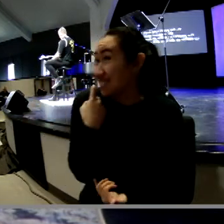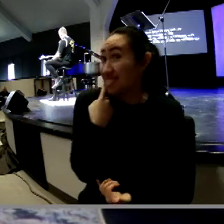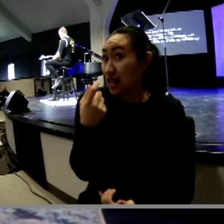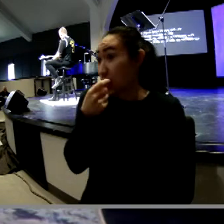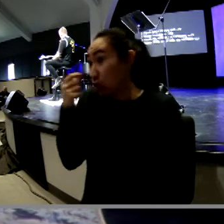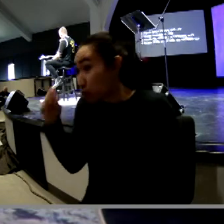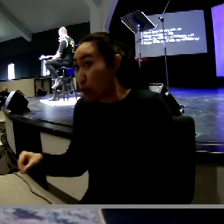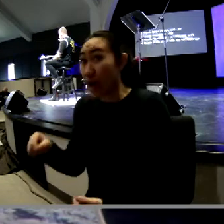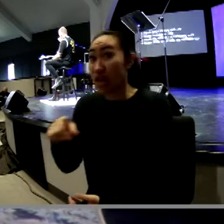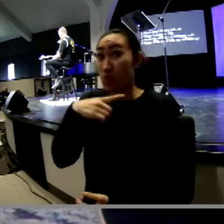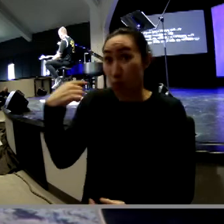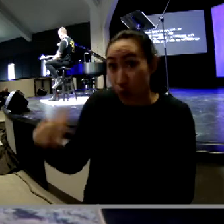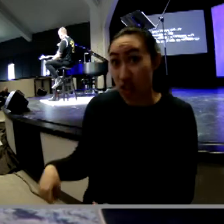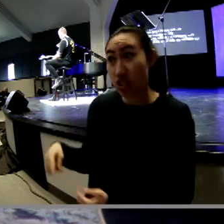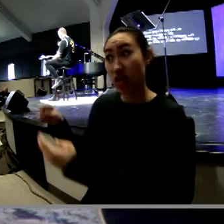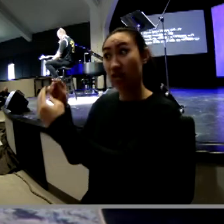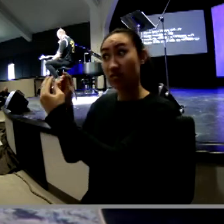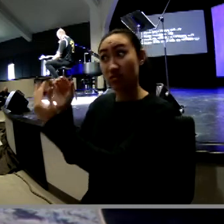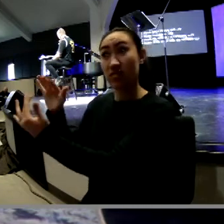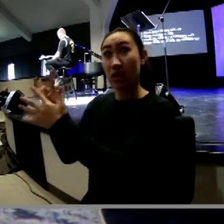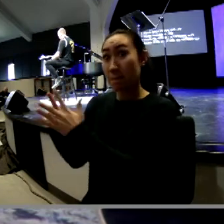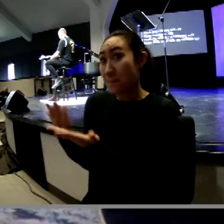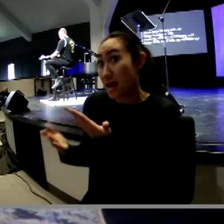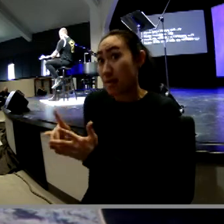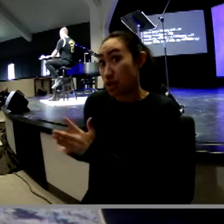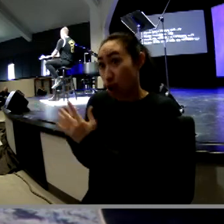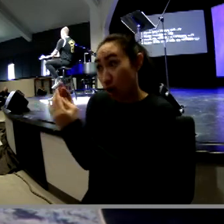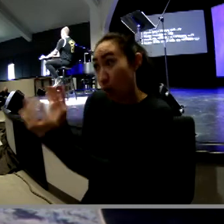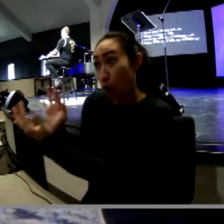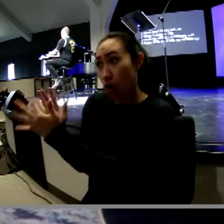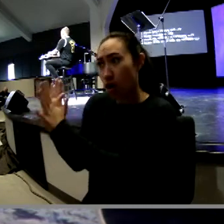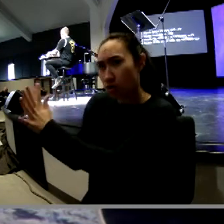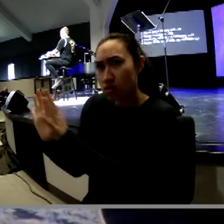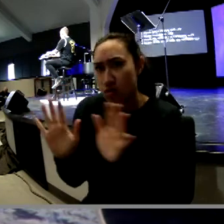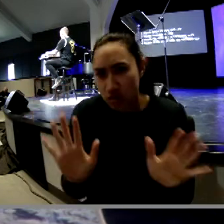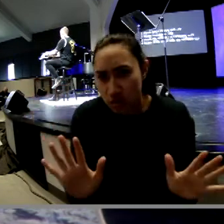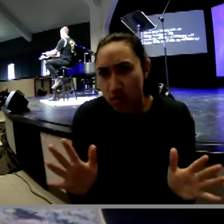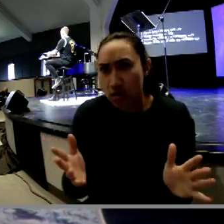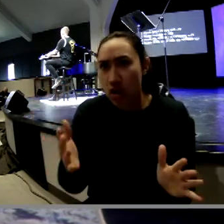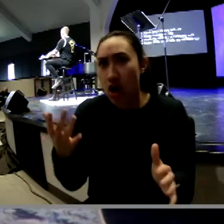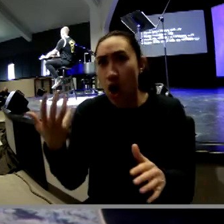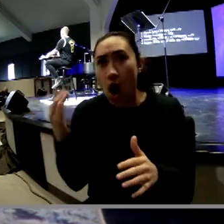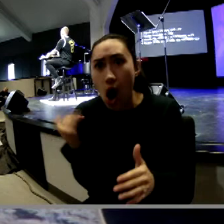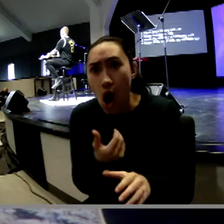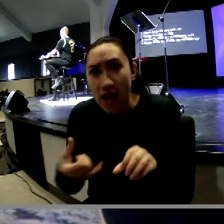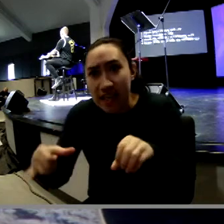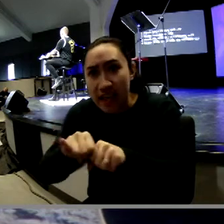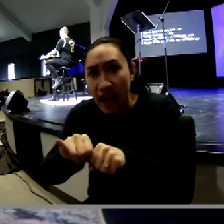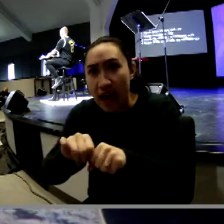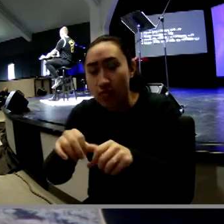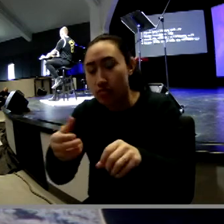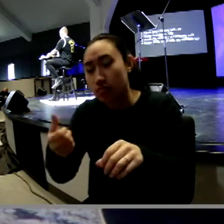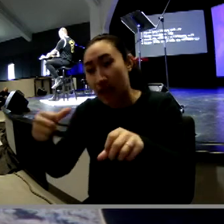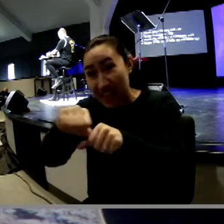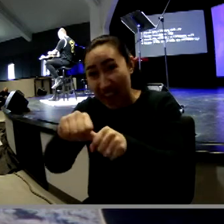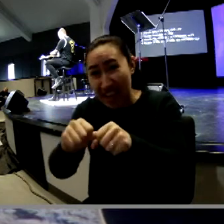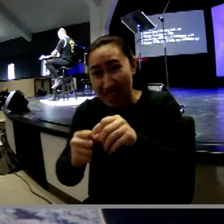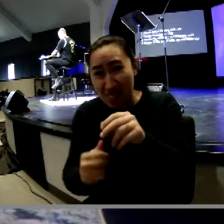life? How you respond to your own storms, that'll help their foundation. Maybe they need provision or perspective about their